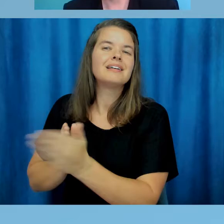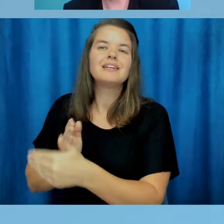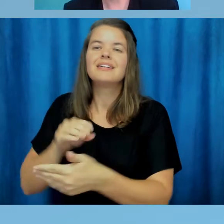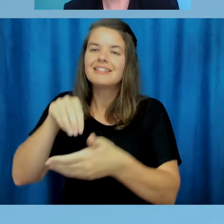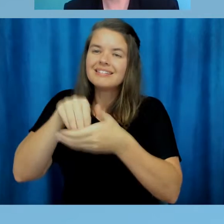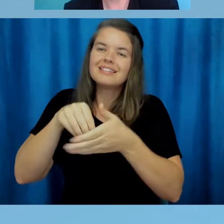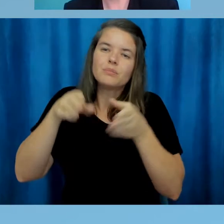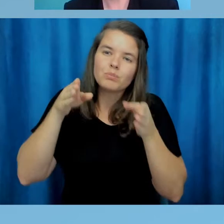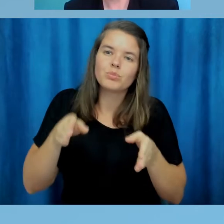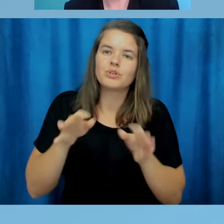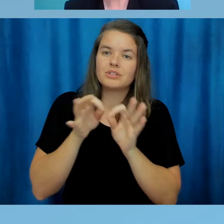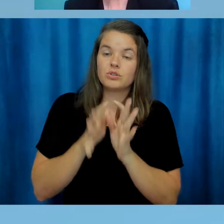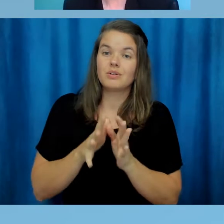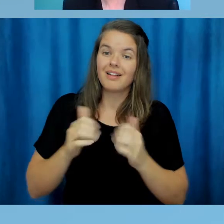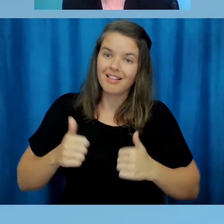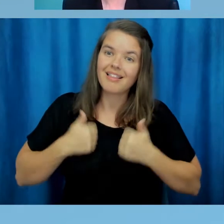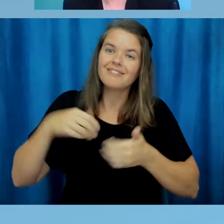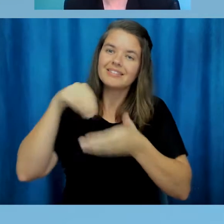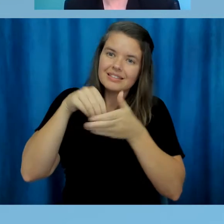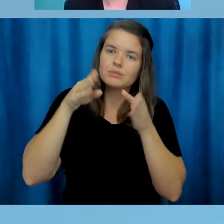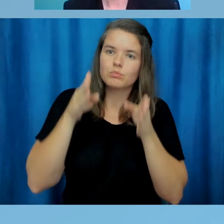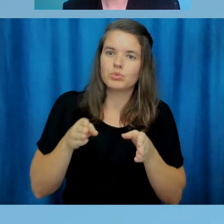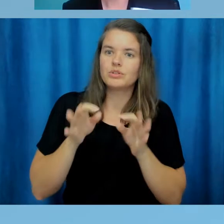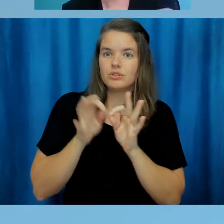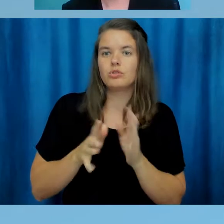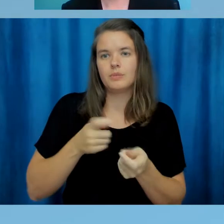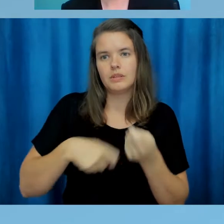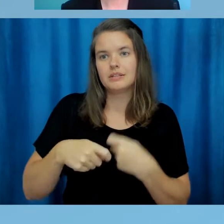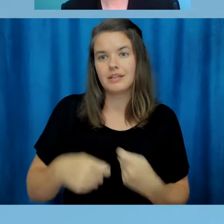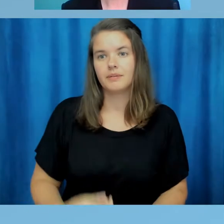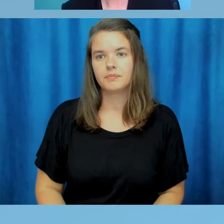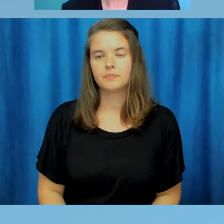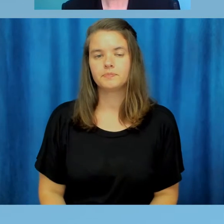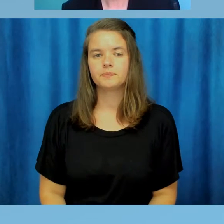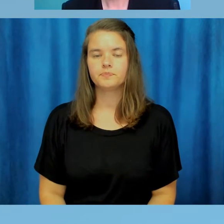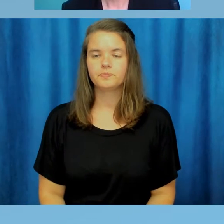need a live interpreter, live in-person interpreter instead.